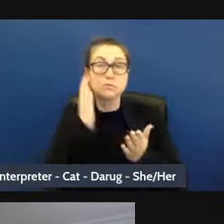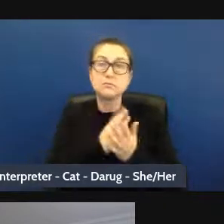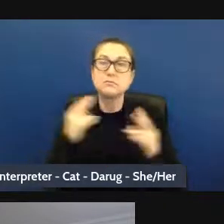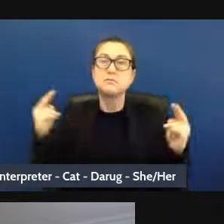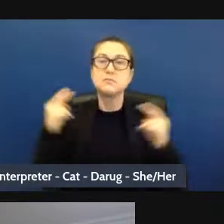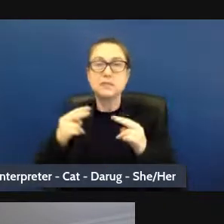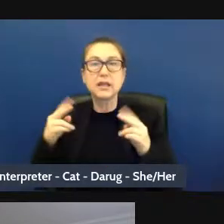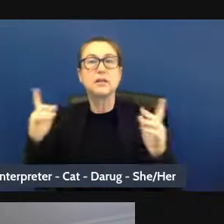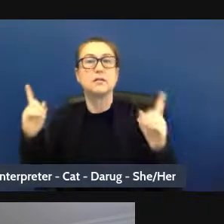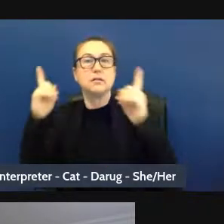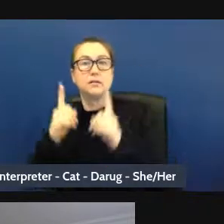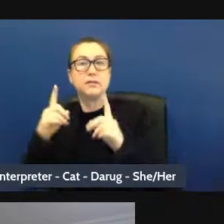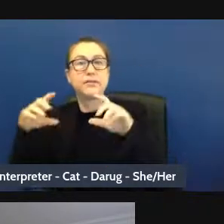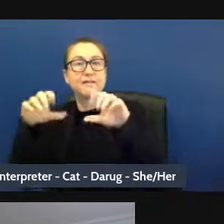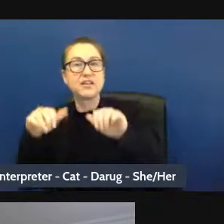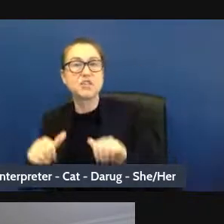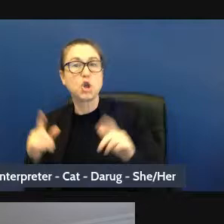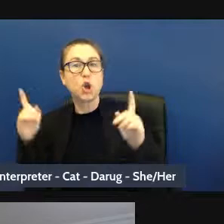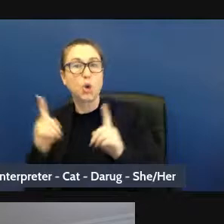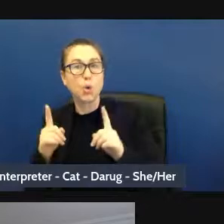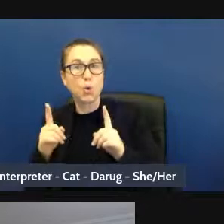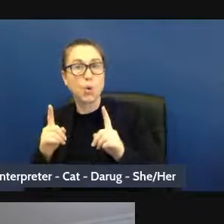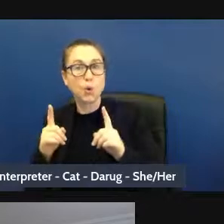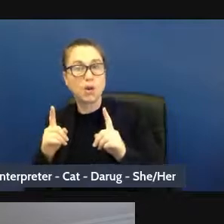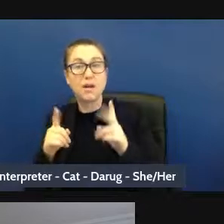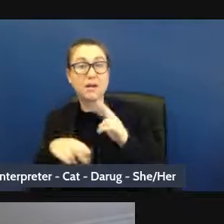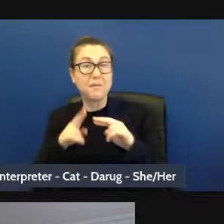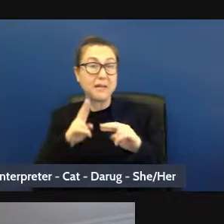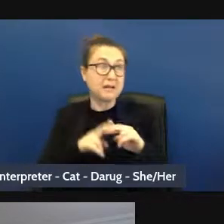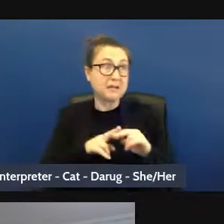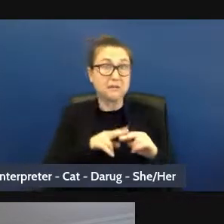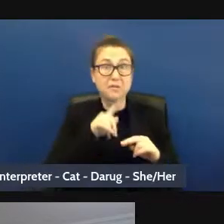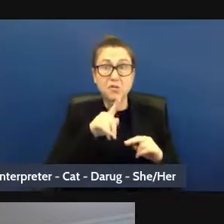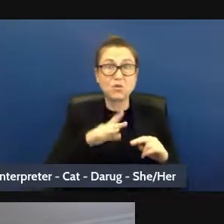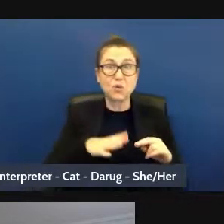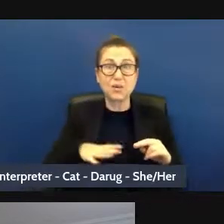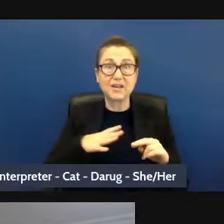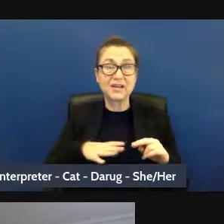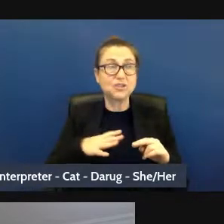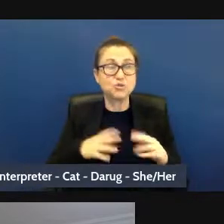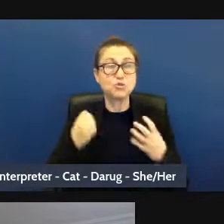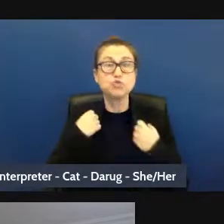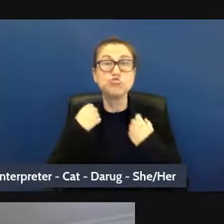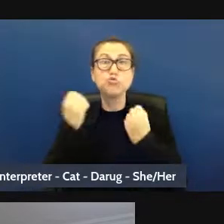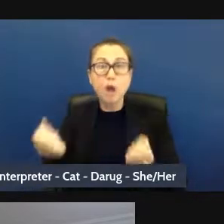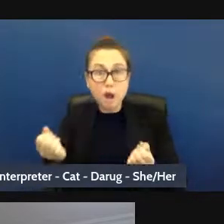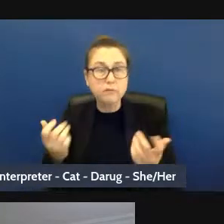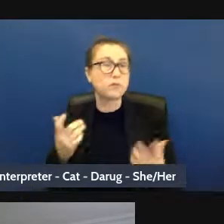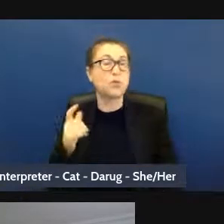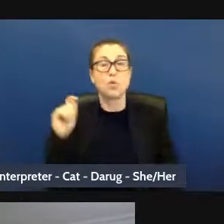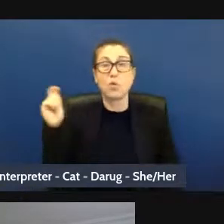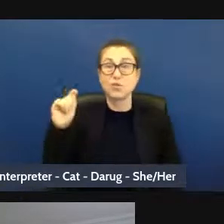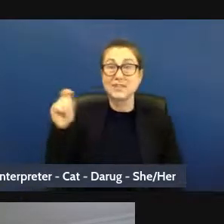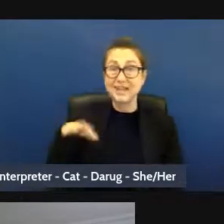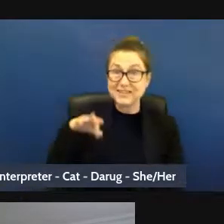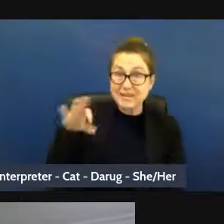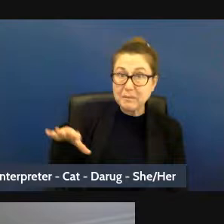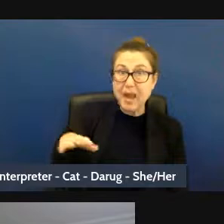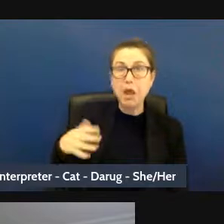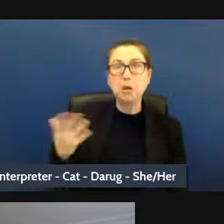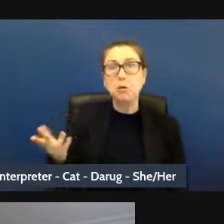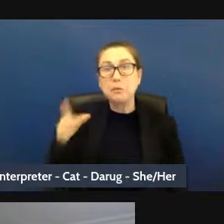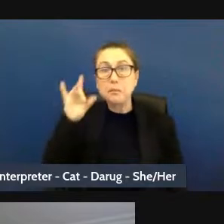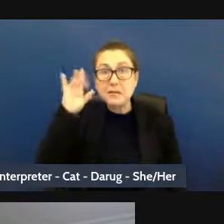parts of your care, but for stuff where you don't have to do all that driving or pay for a taxi or whatever else, it's another